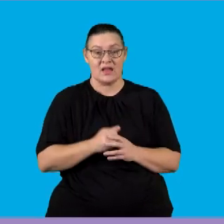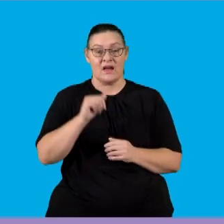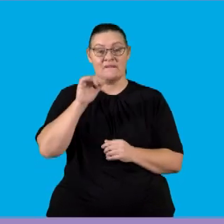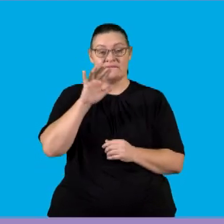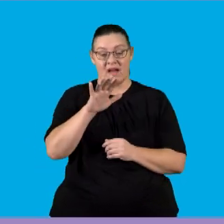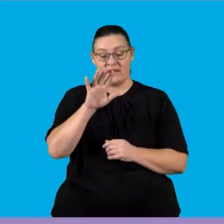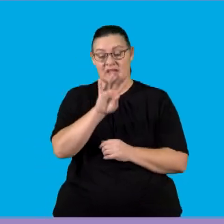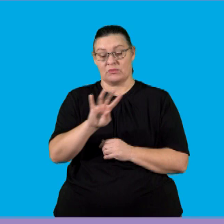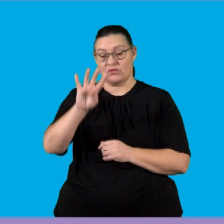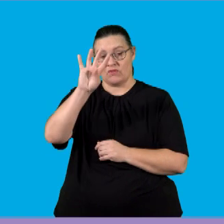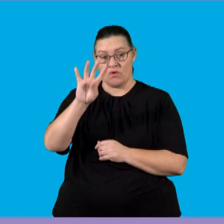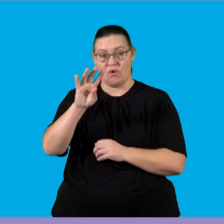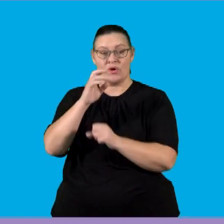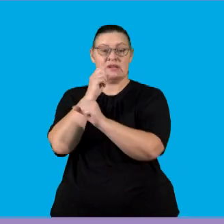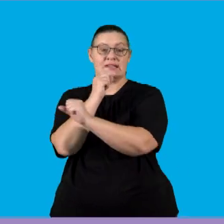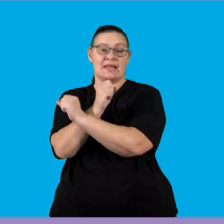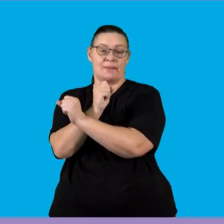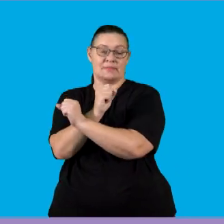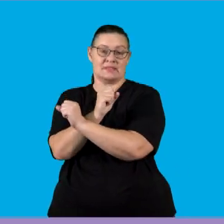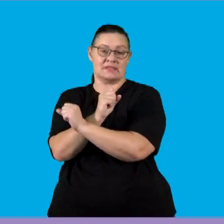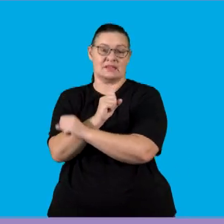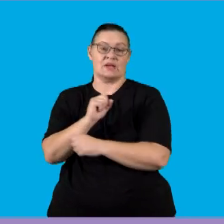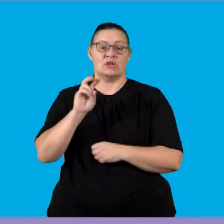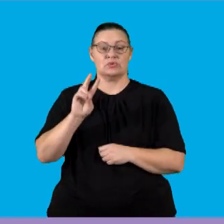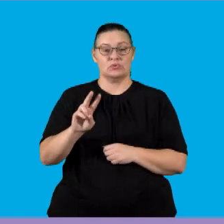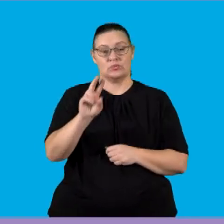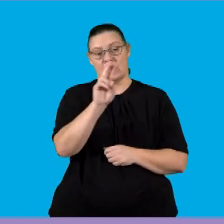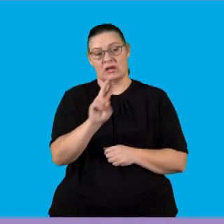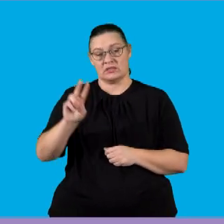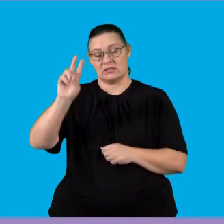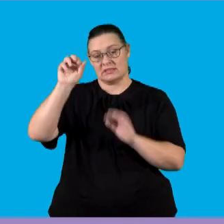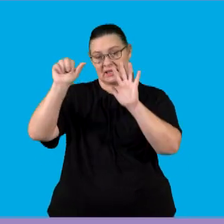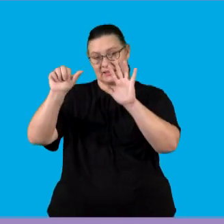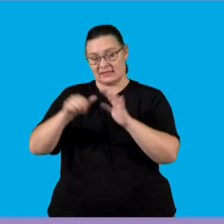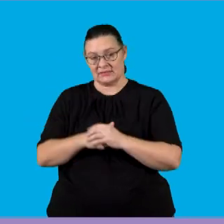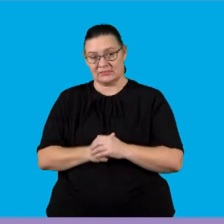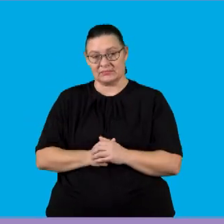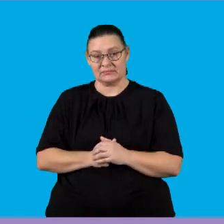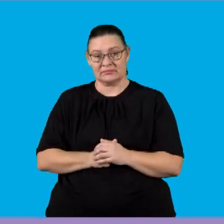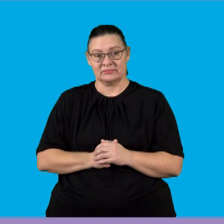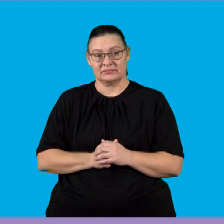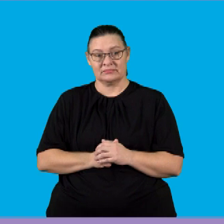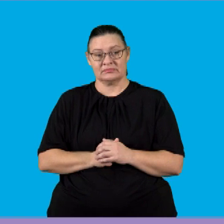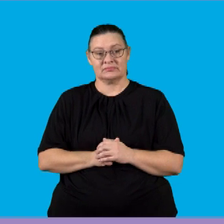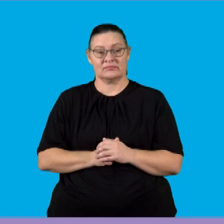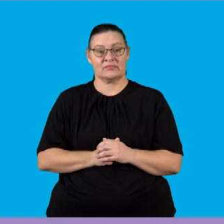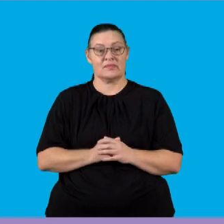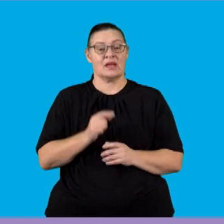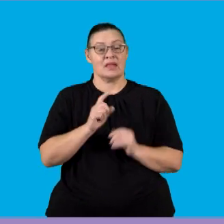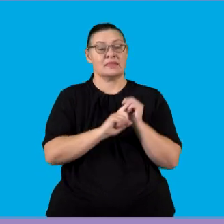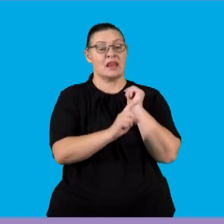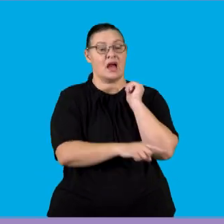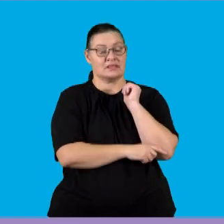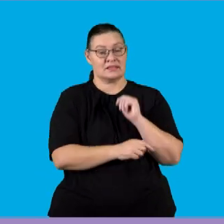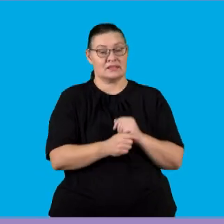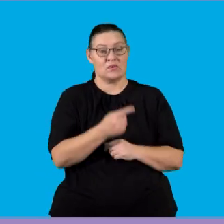5 exponent 4 multiplied by 2 exponent 6. And then this last one here,